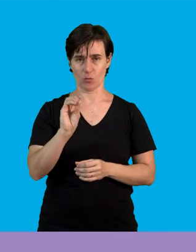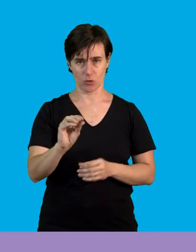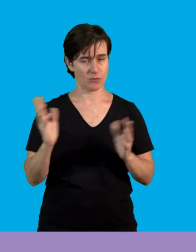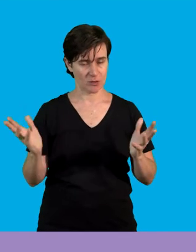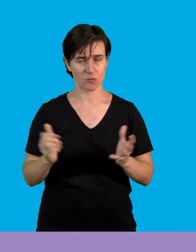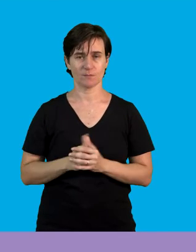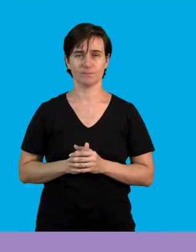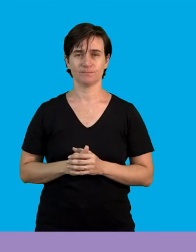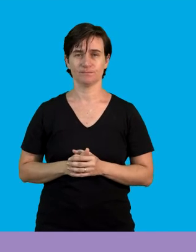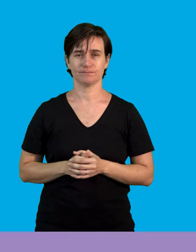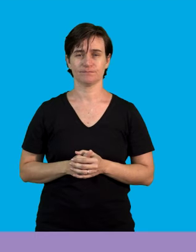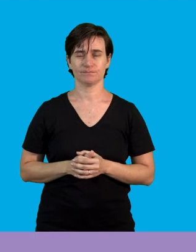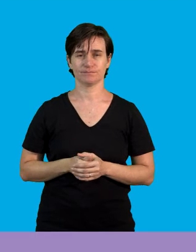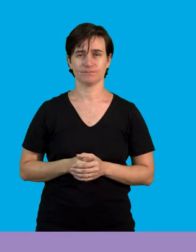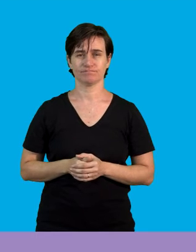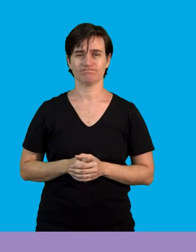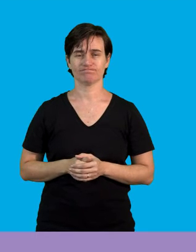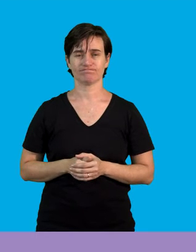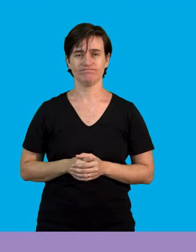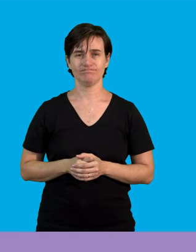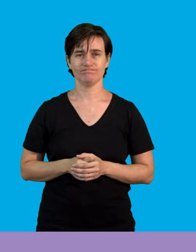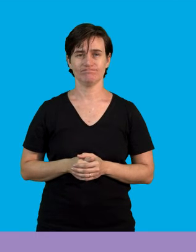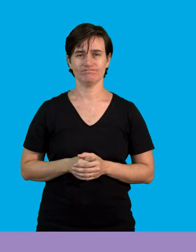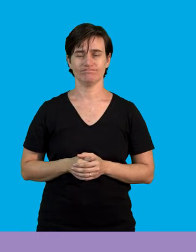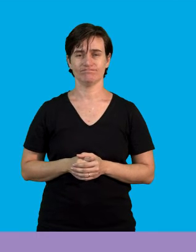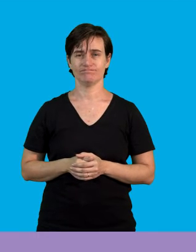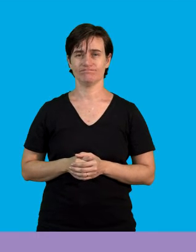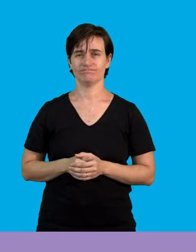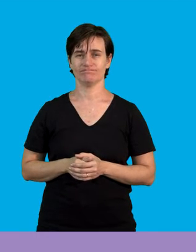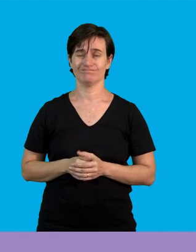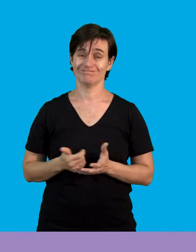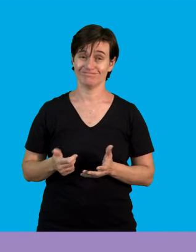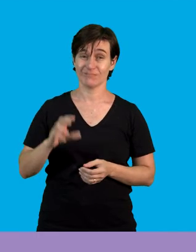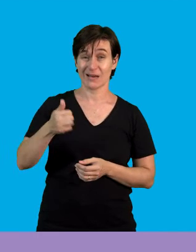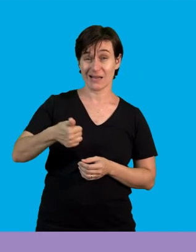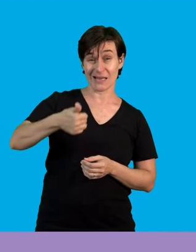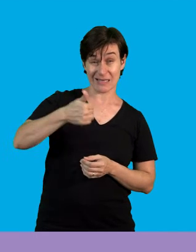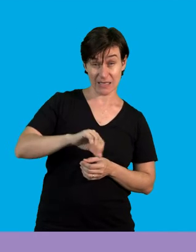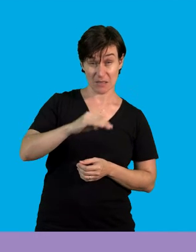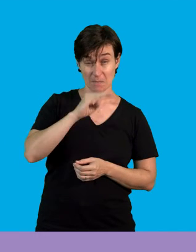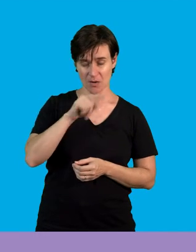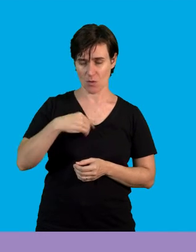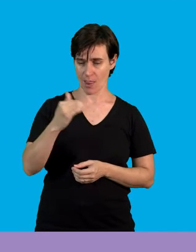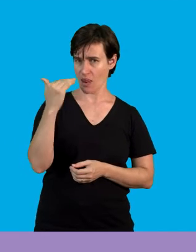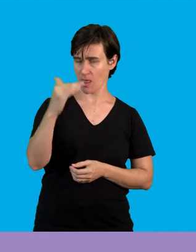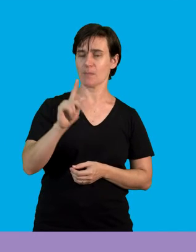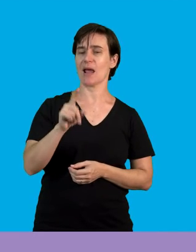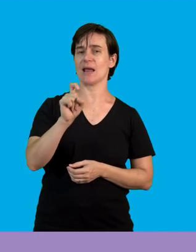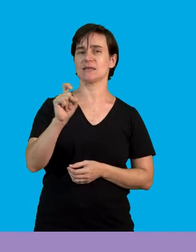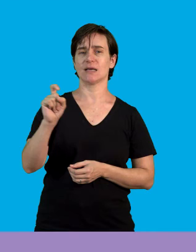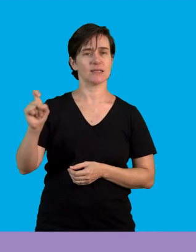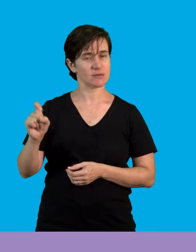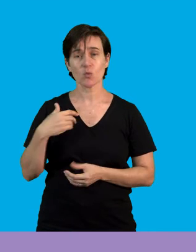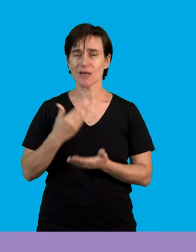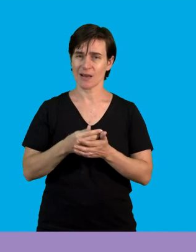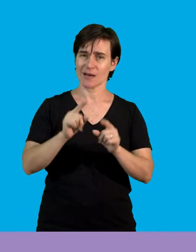All right. Our next expression reveals that we are not only limited to x, we